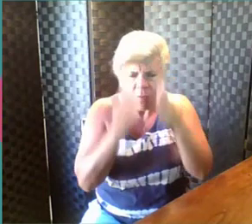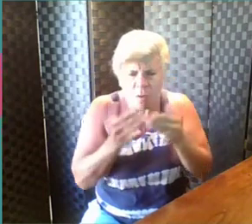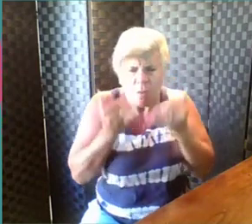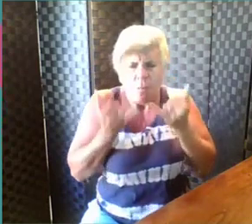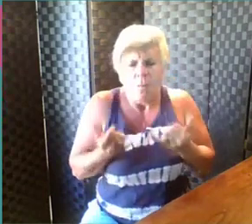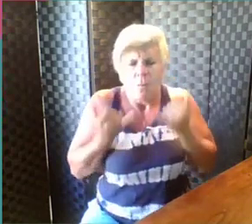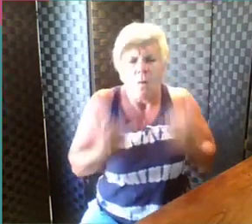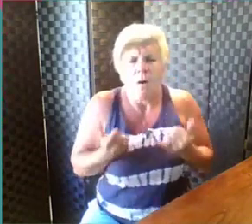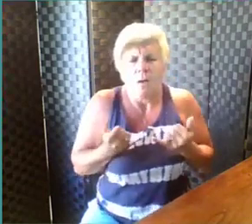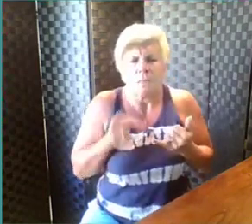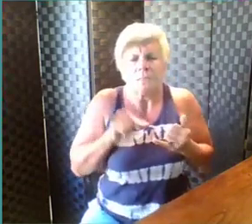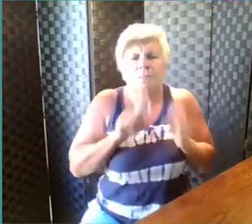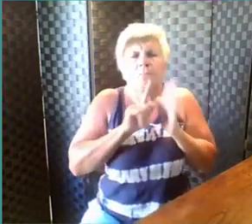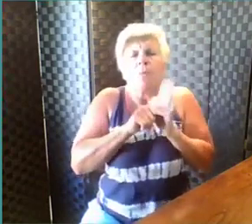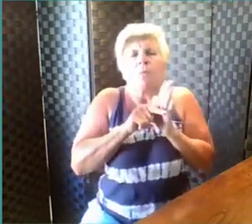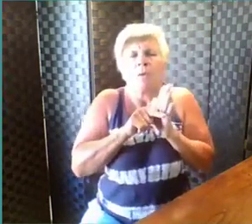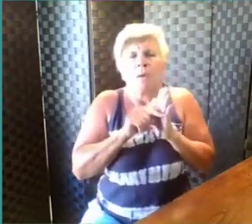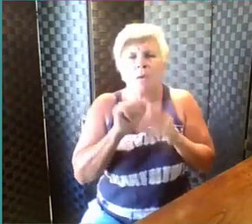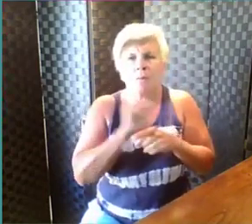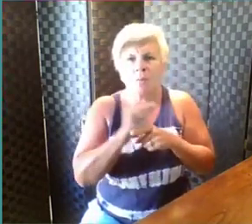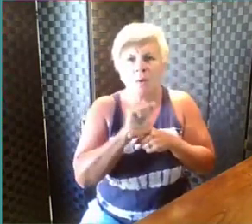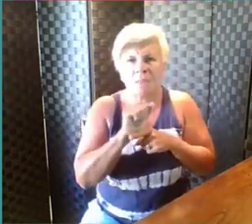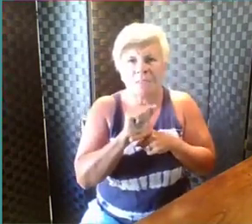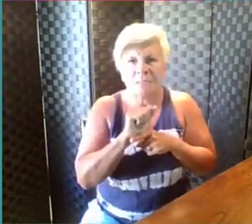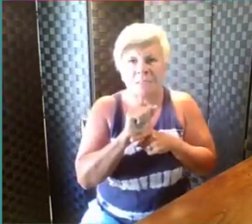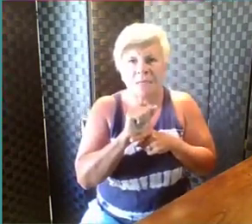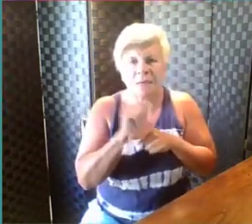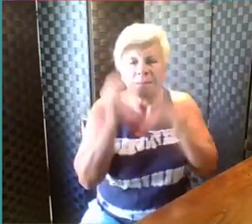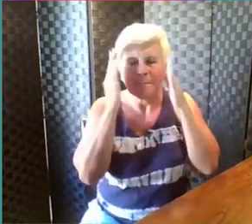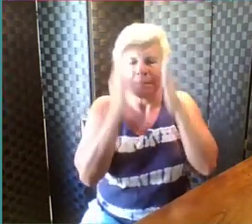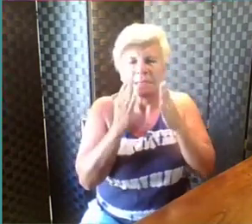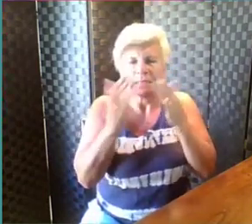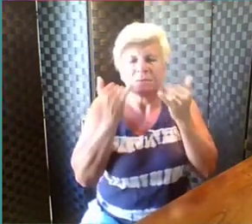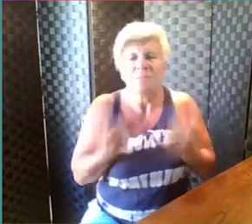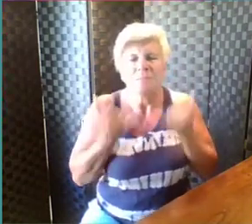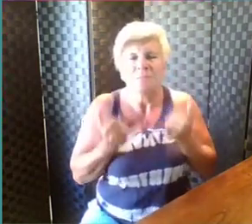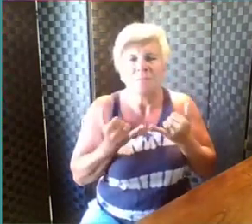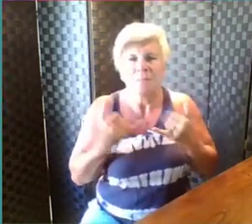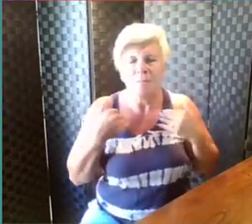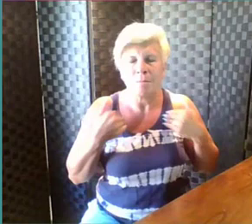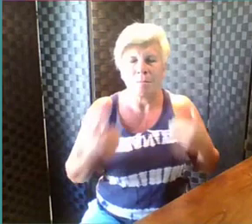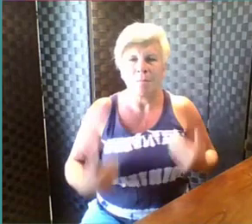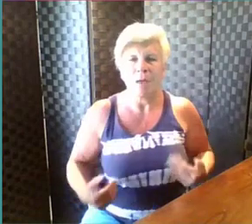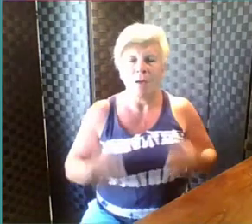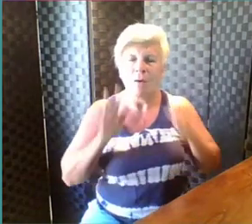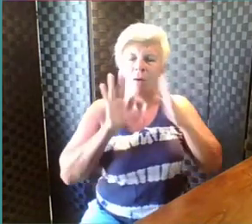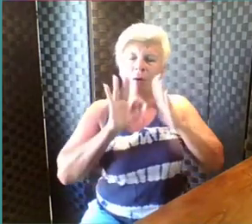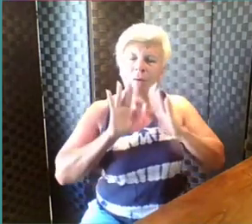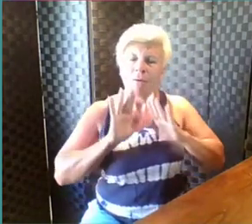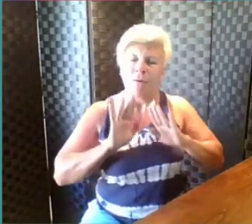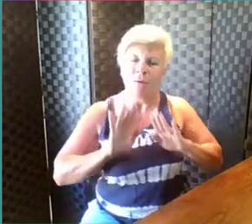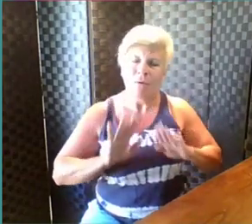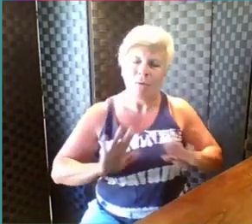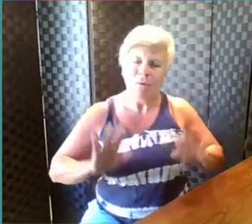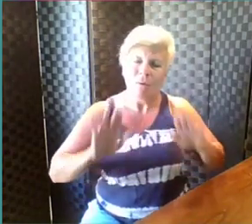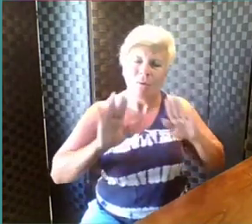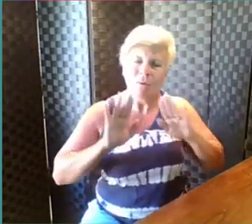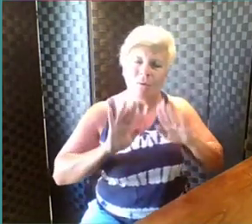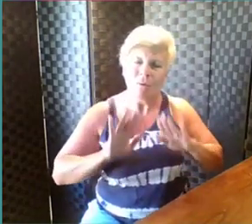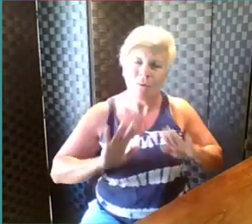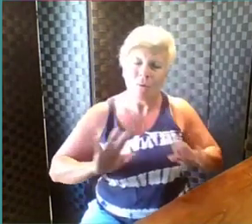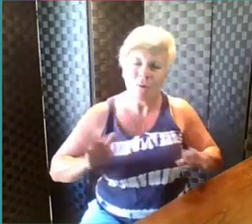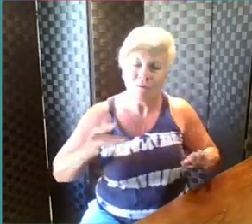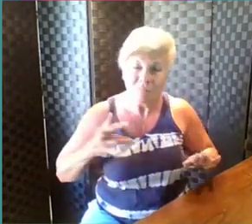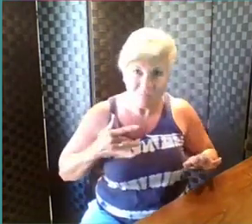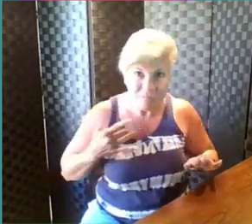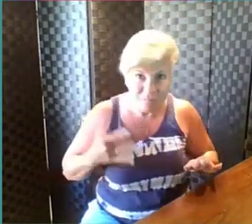now. Let's practice being in the moment. Your body is still, right now. Can you feel that?